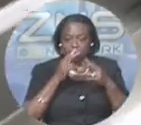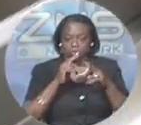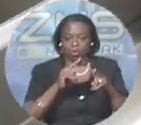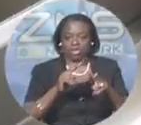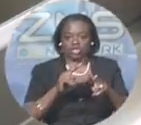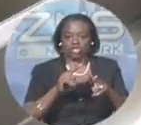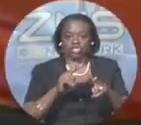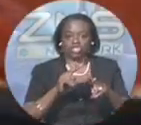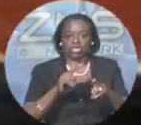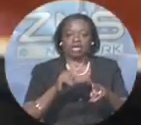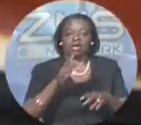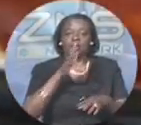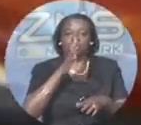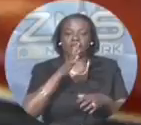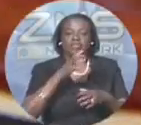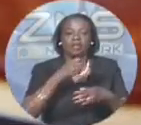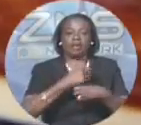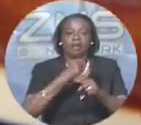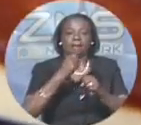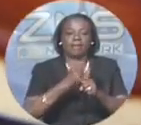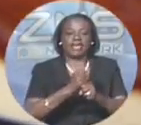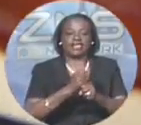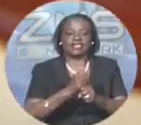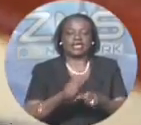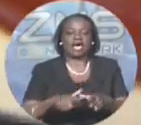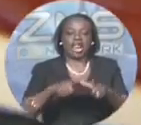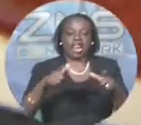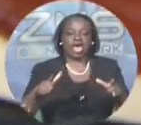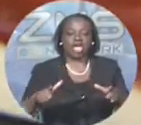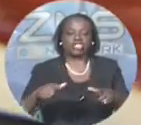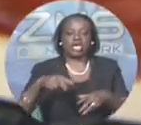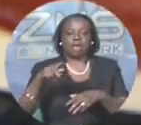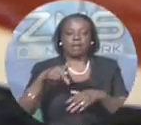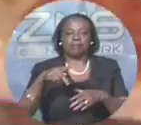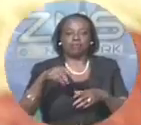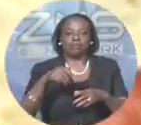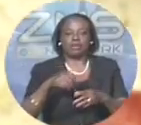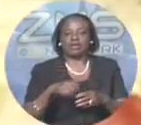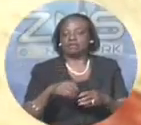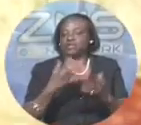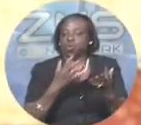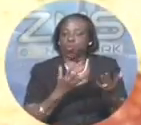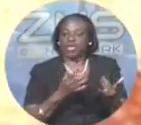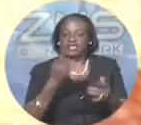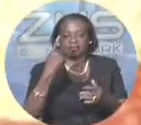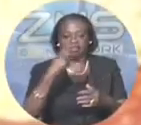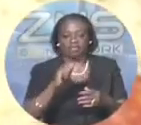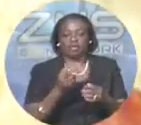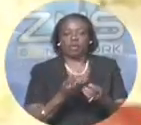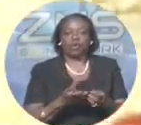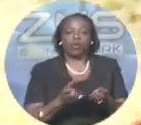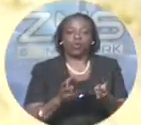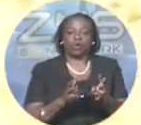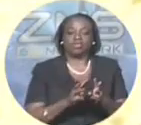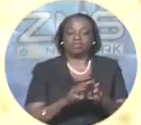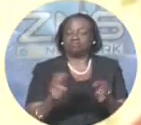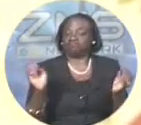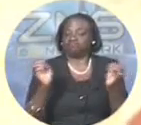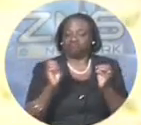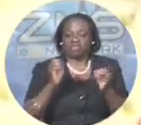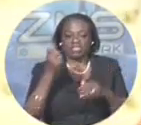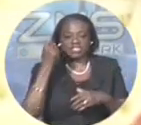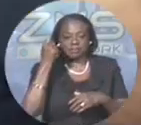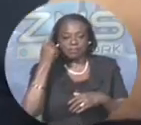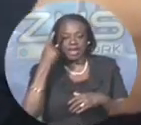large pepperoni pizza from scratch. Trust me when I say it was worth the wait. So it was no surprise when Tennille told